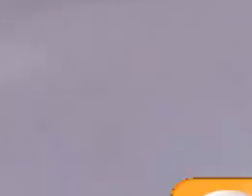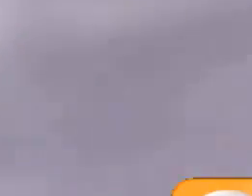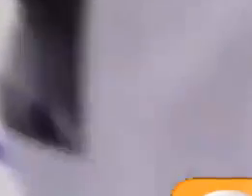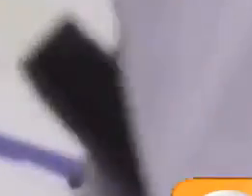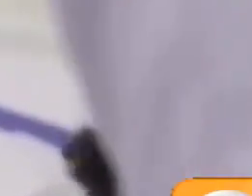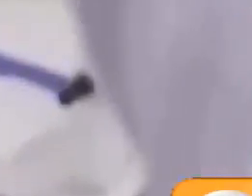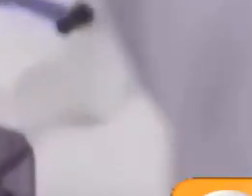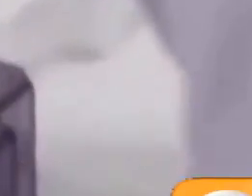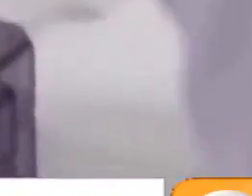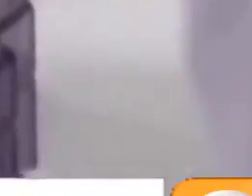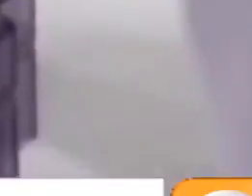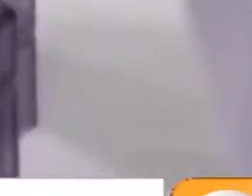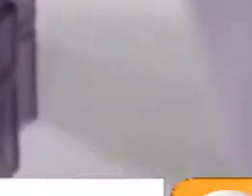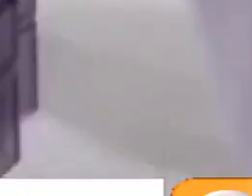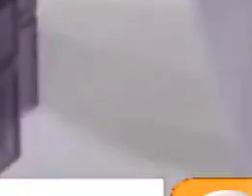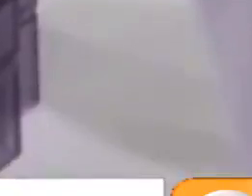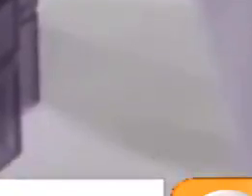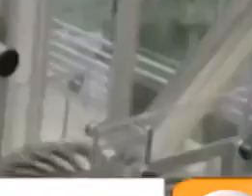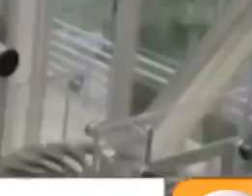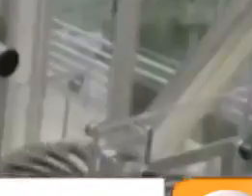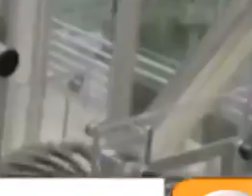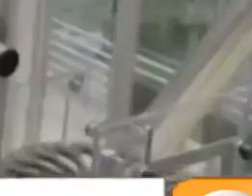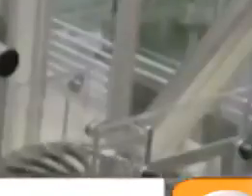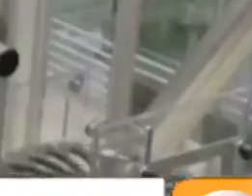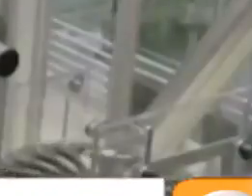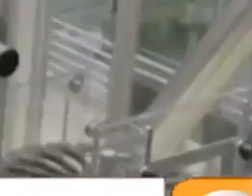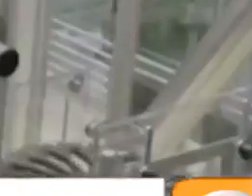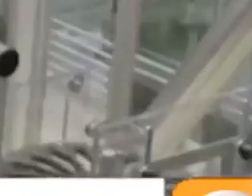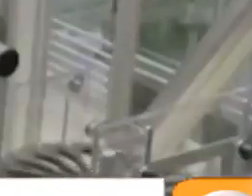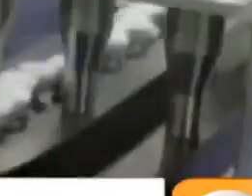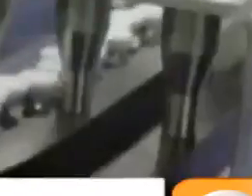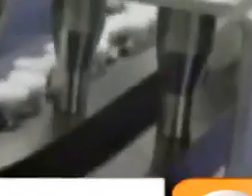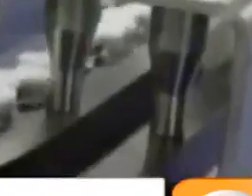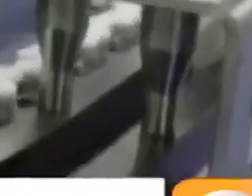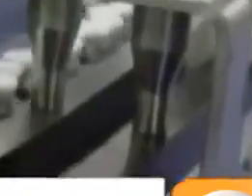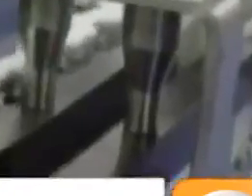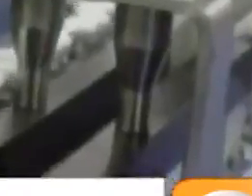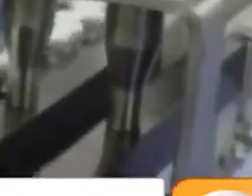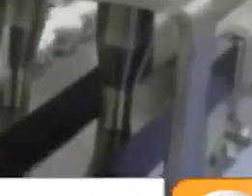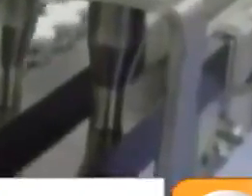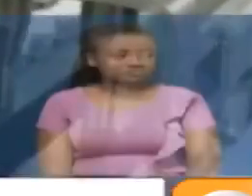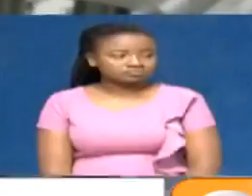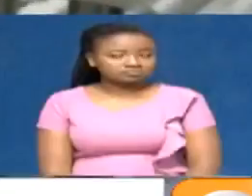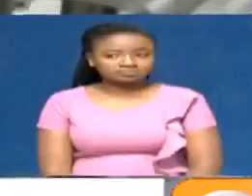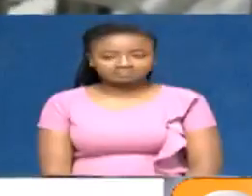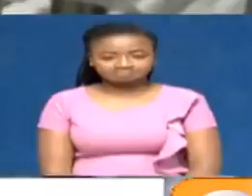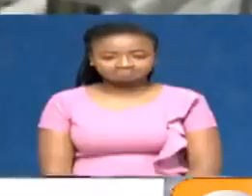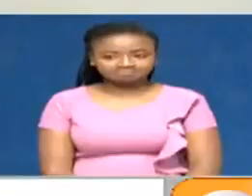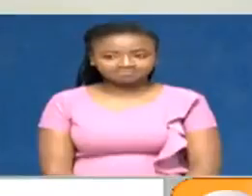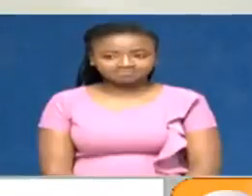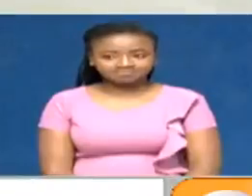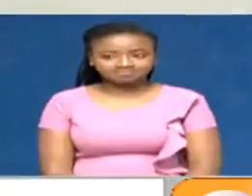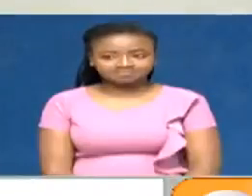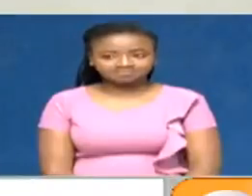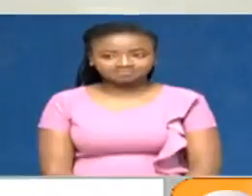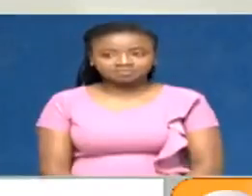informed by search for an alternative after reports that persons that got an AstraZeneca shot complained of rare blood clots. The Minister of